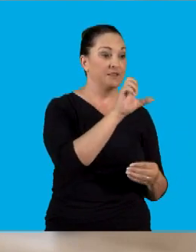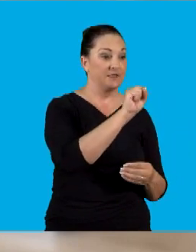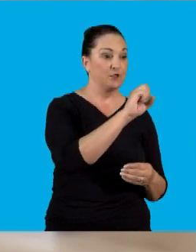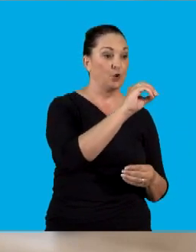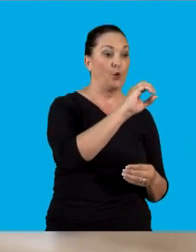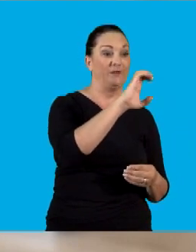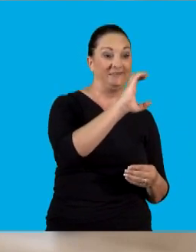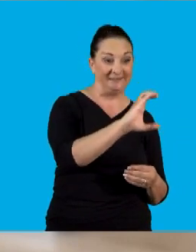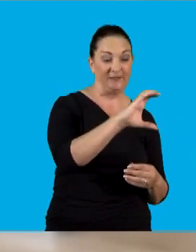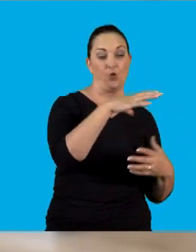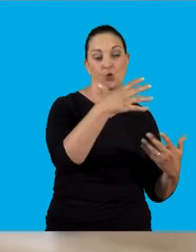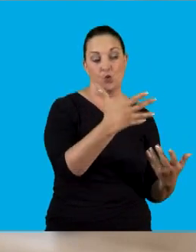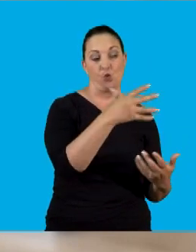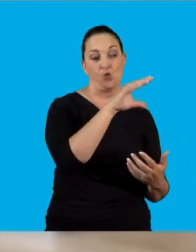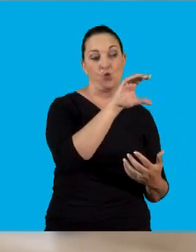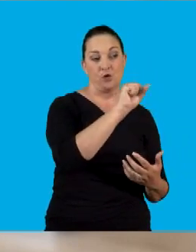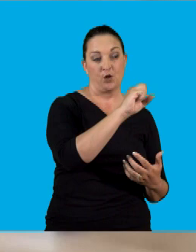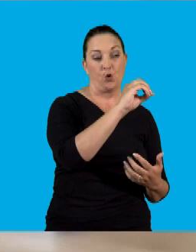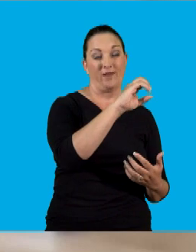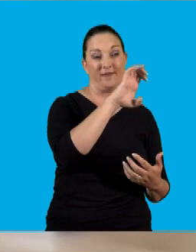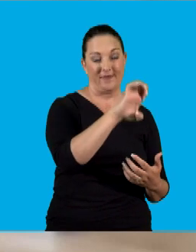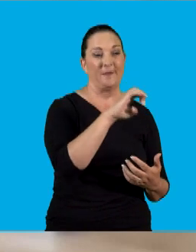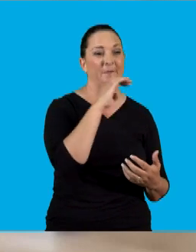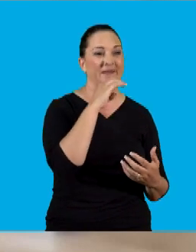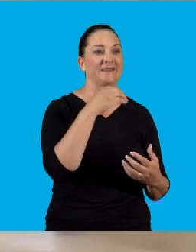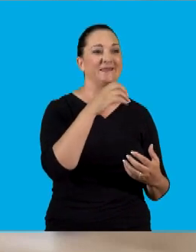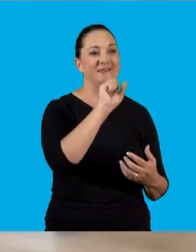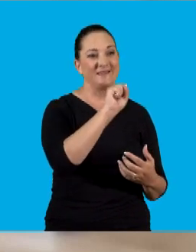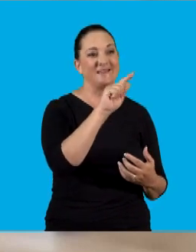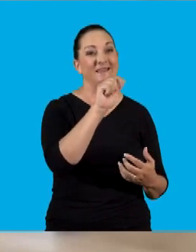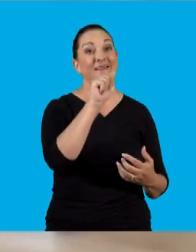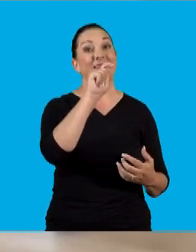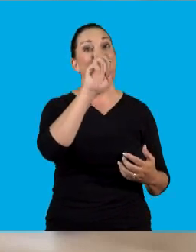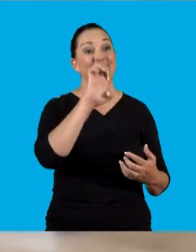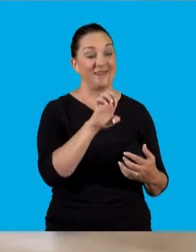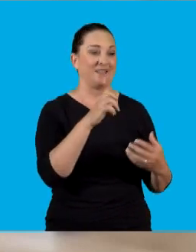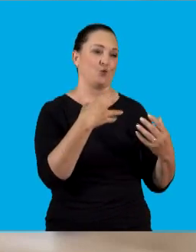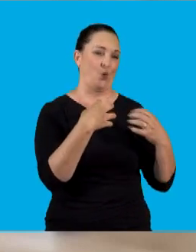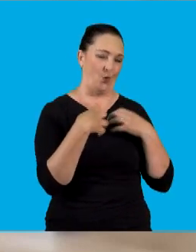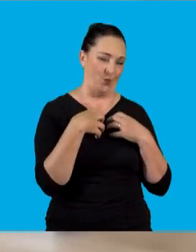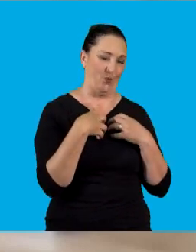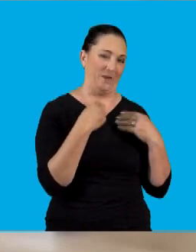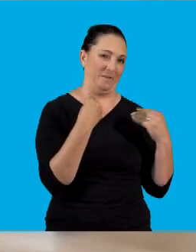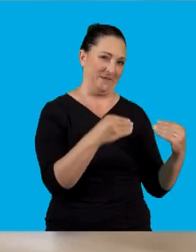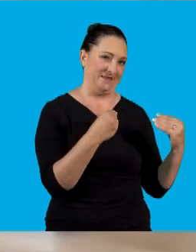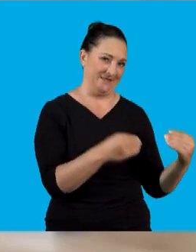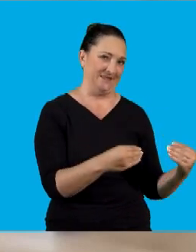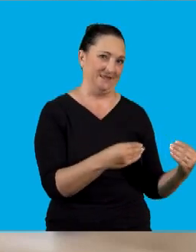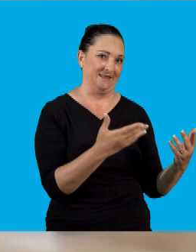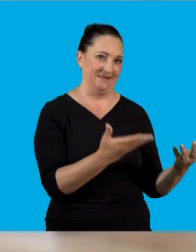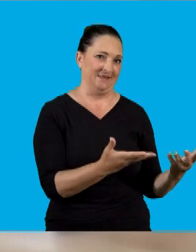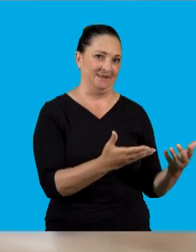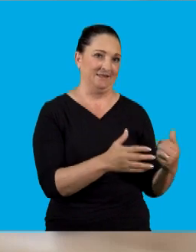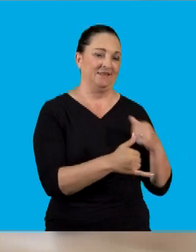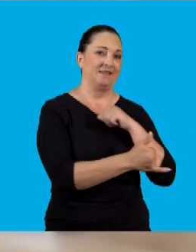SOC or SOE, meaning state-owned entities or state-owned companies, then what would click in mind is that that particular